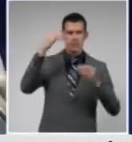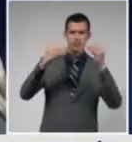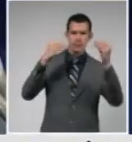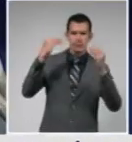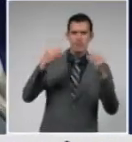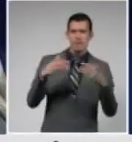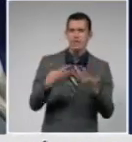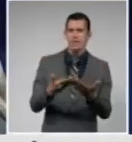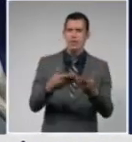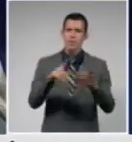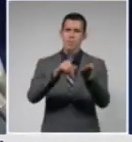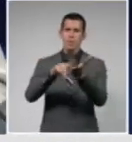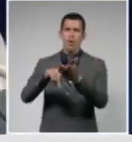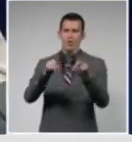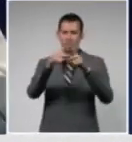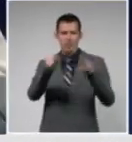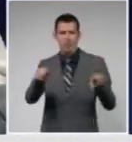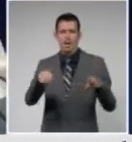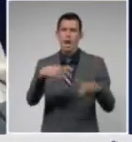5,401 from Havana,